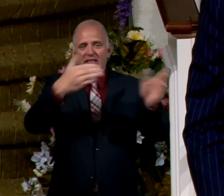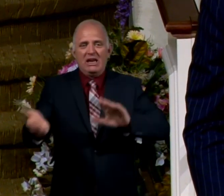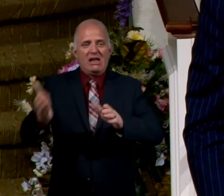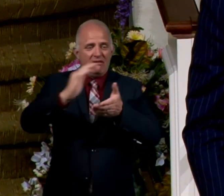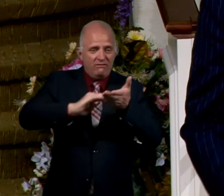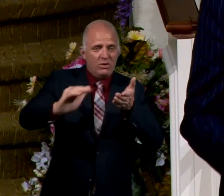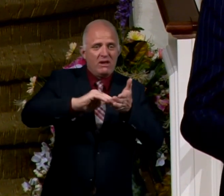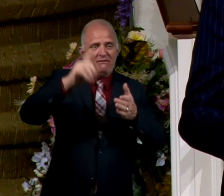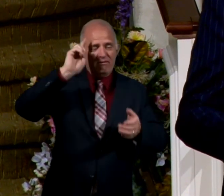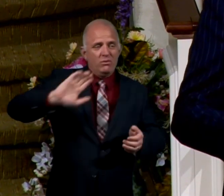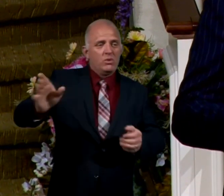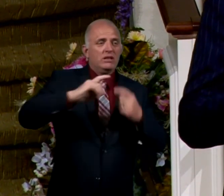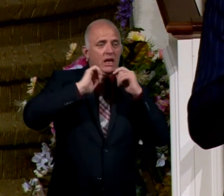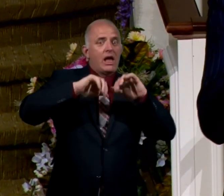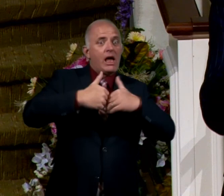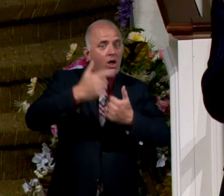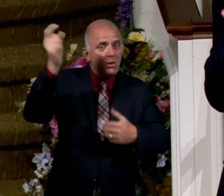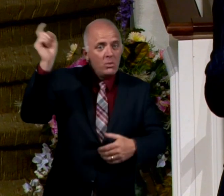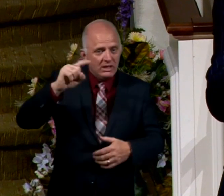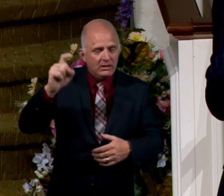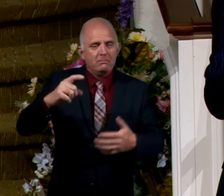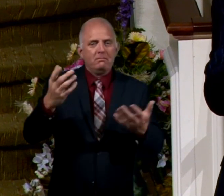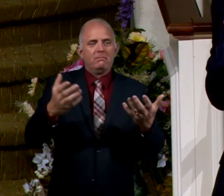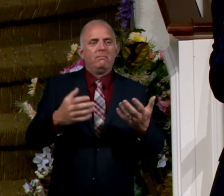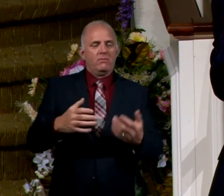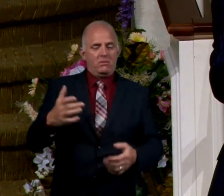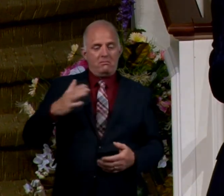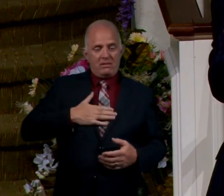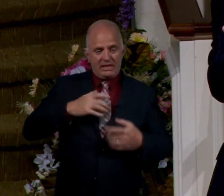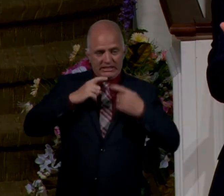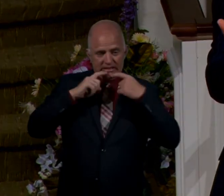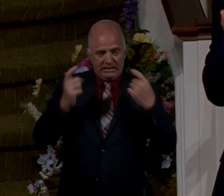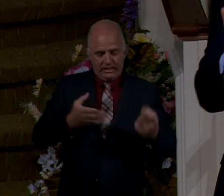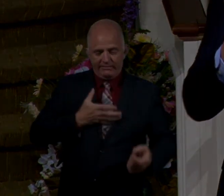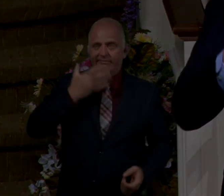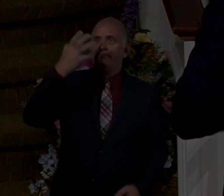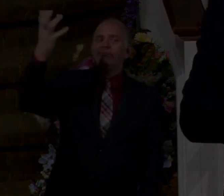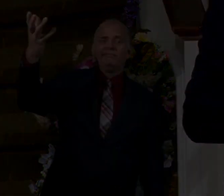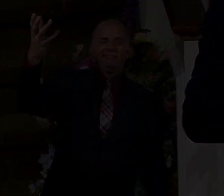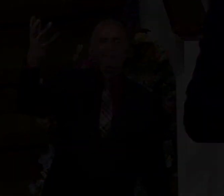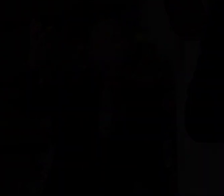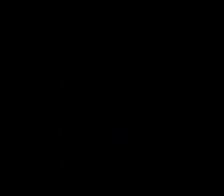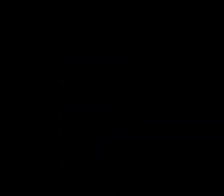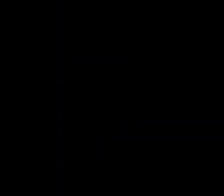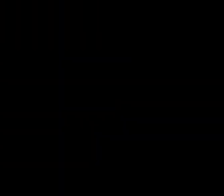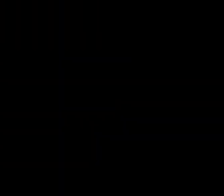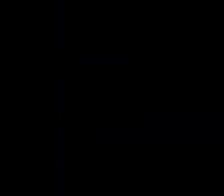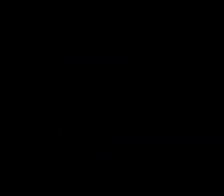today would be able to give God your sin and accept God's son.